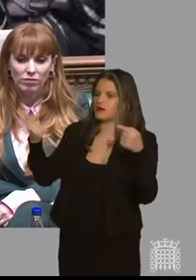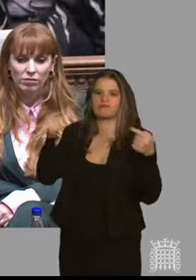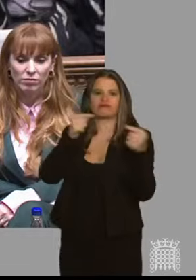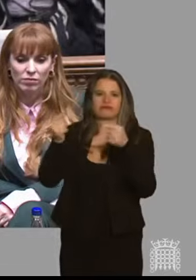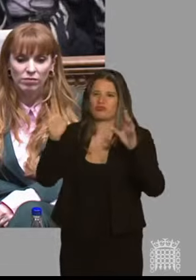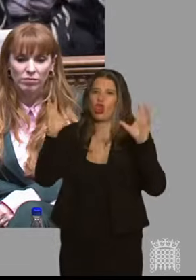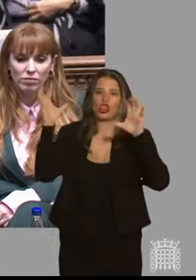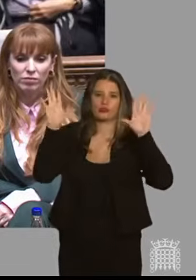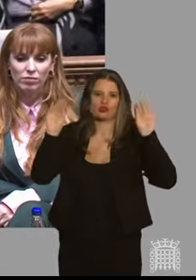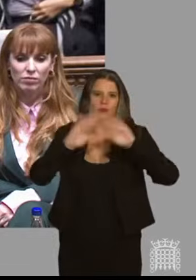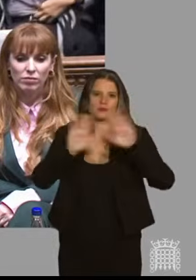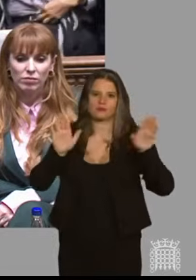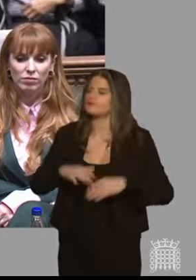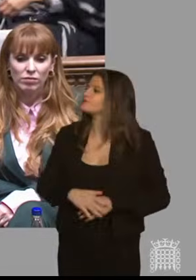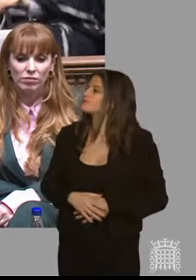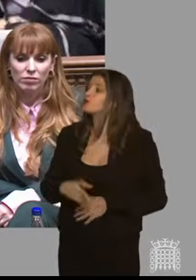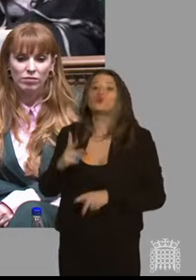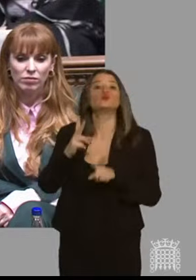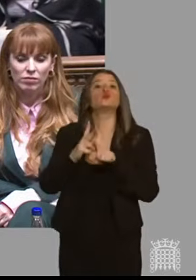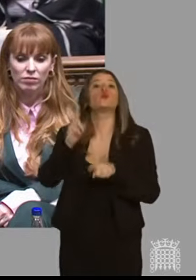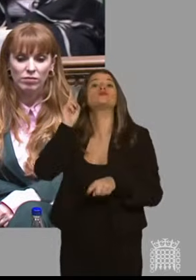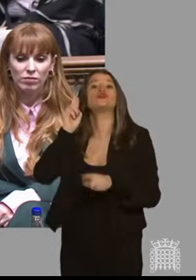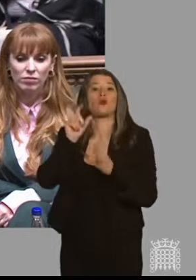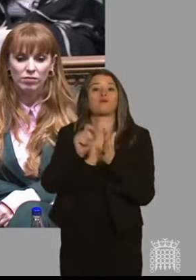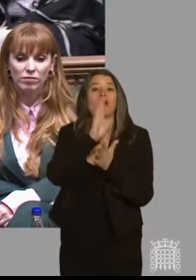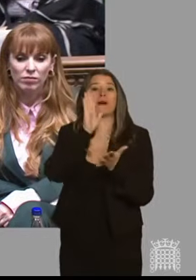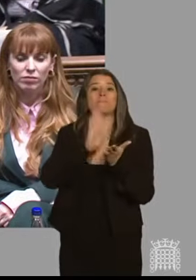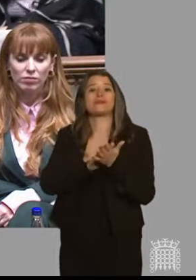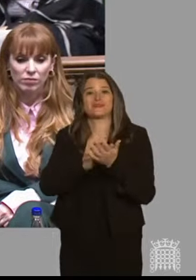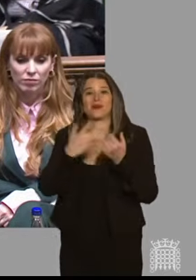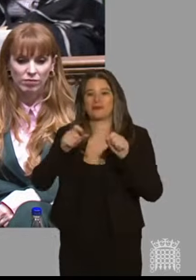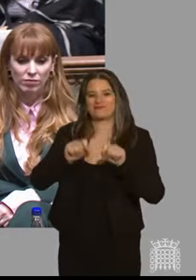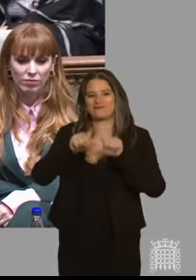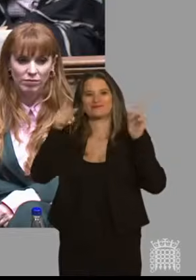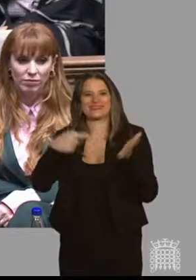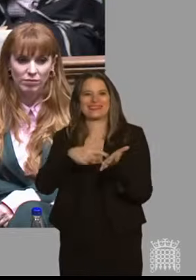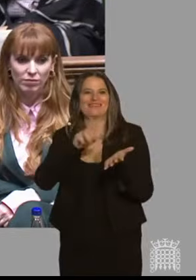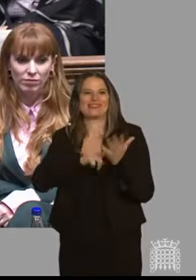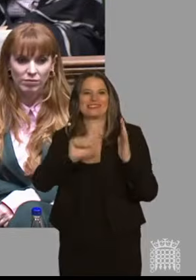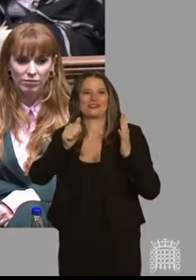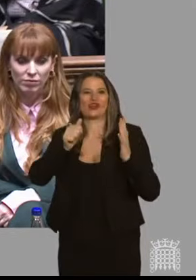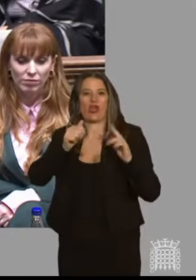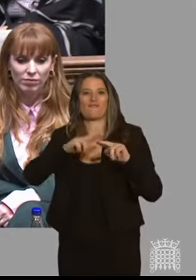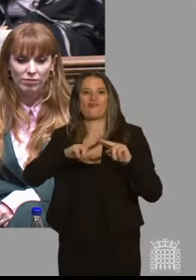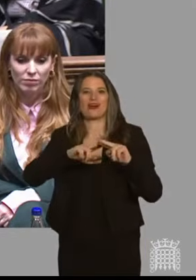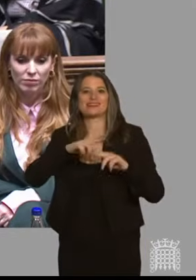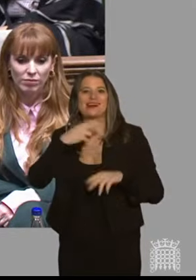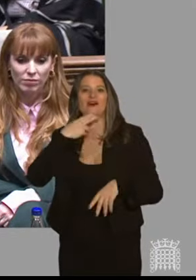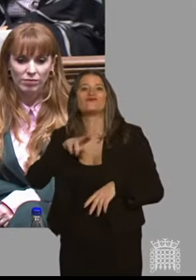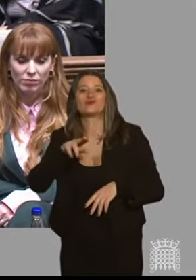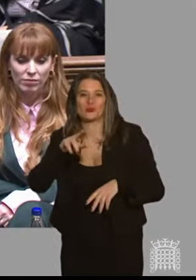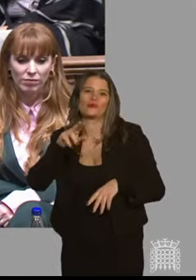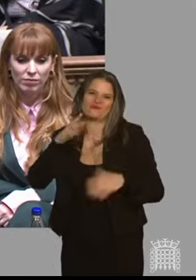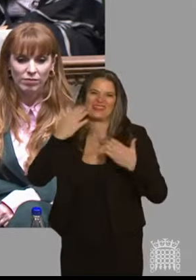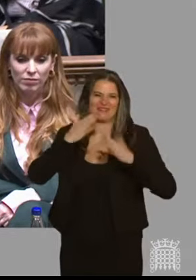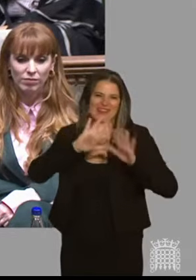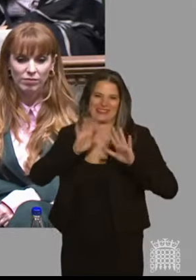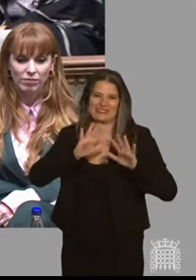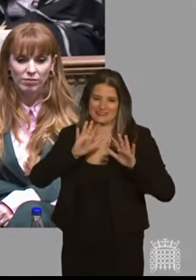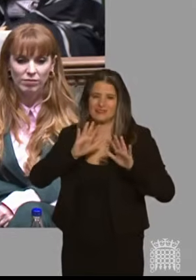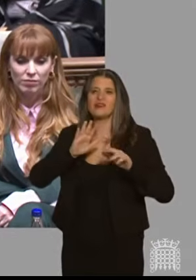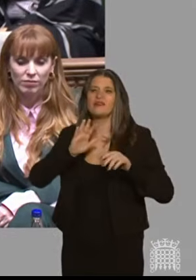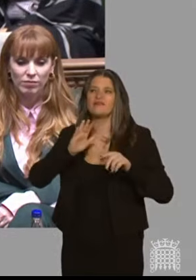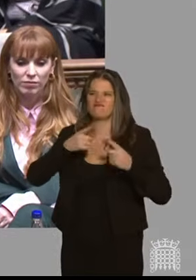to anoint himself as the great healer and pose as some kind of unifier. But when the